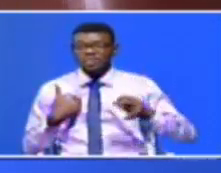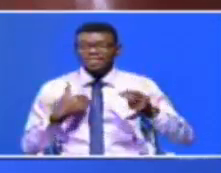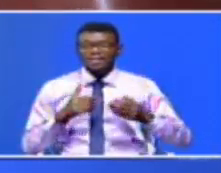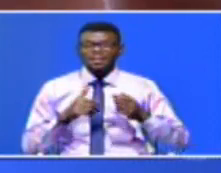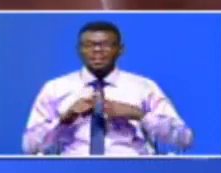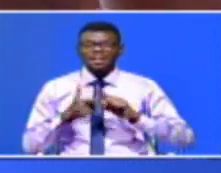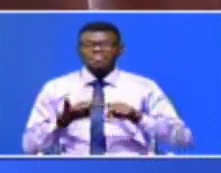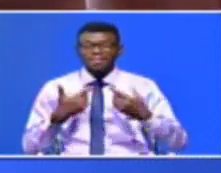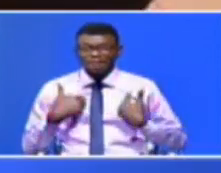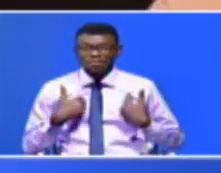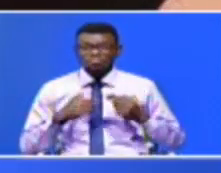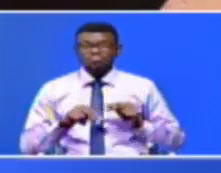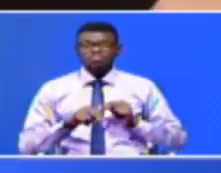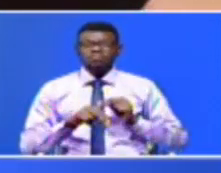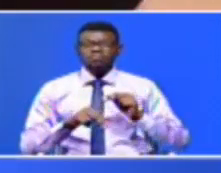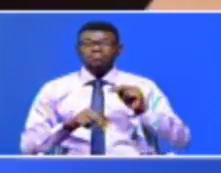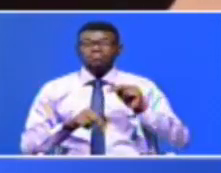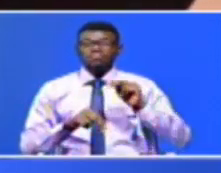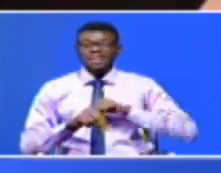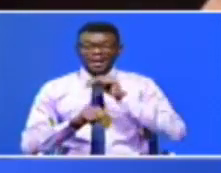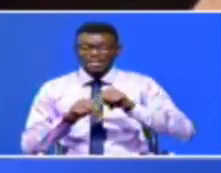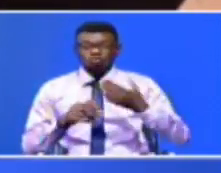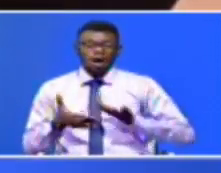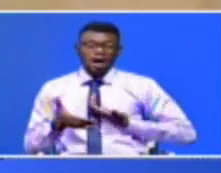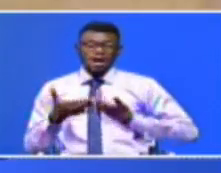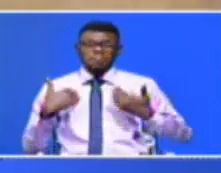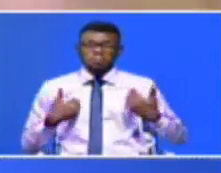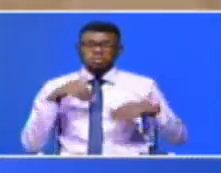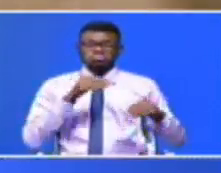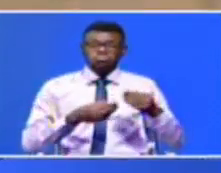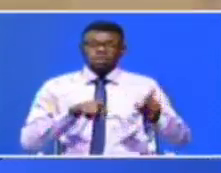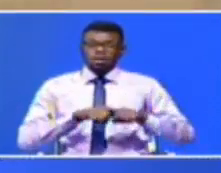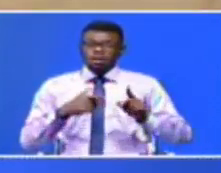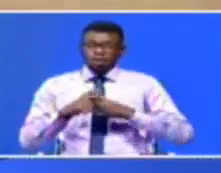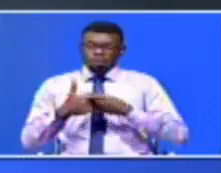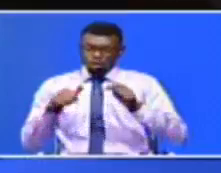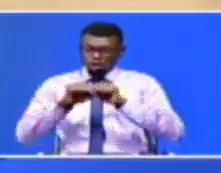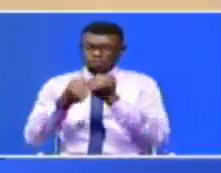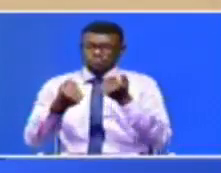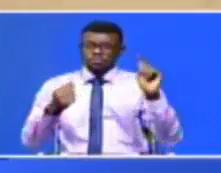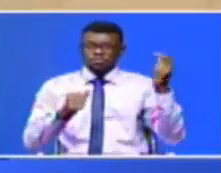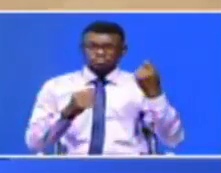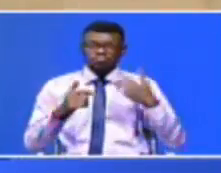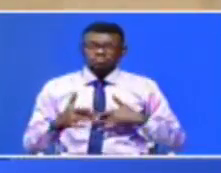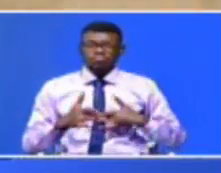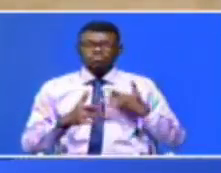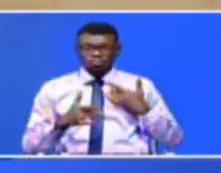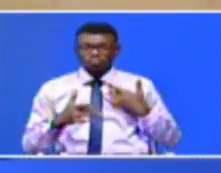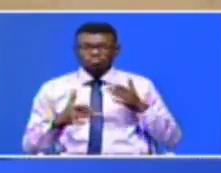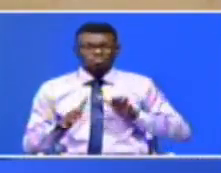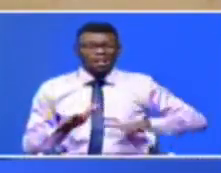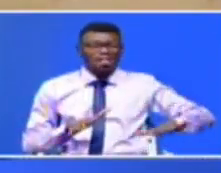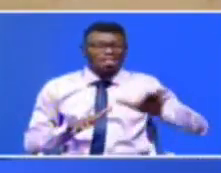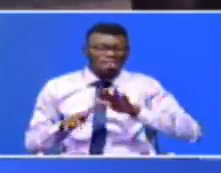albinism. The National Council for Persons with Disability and the Albinism Society of Kenya feel at least the ground has